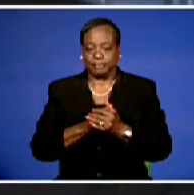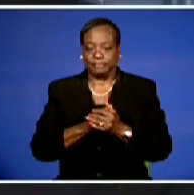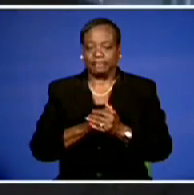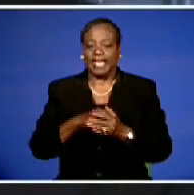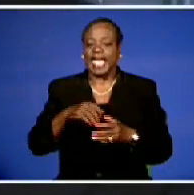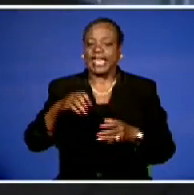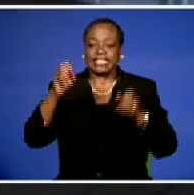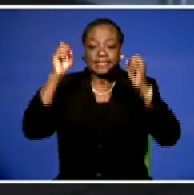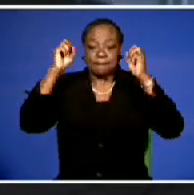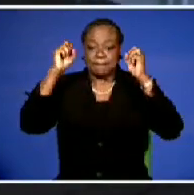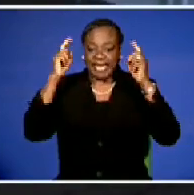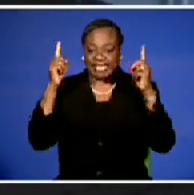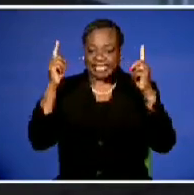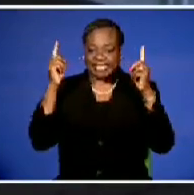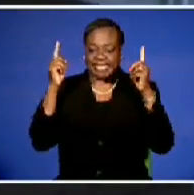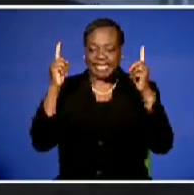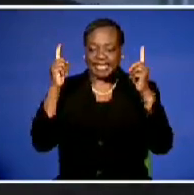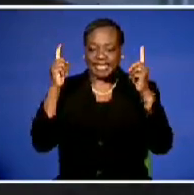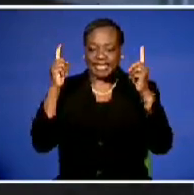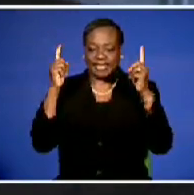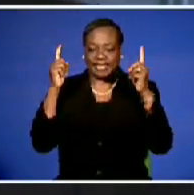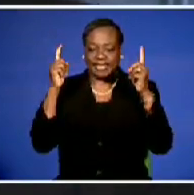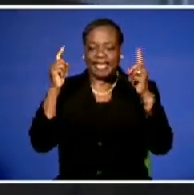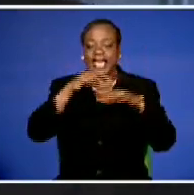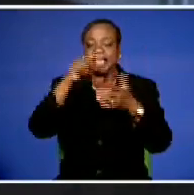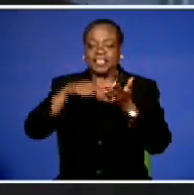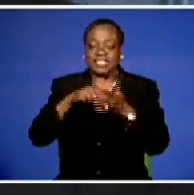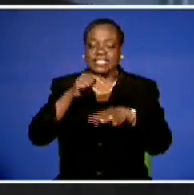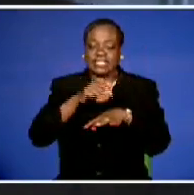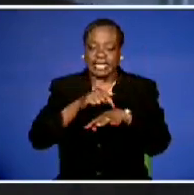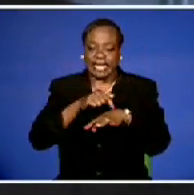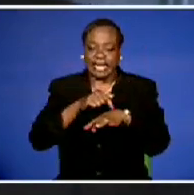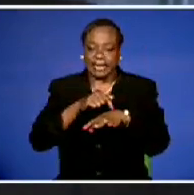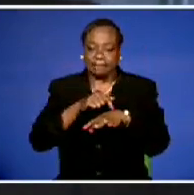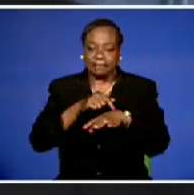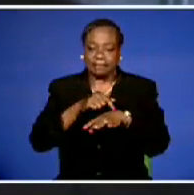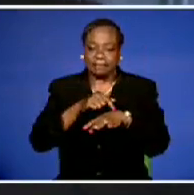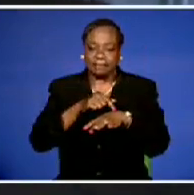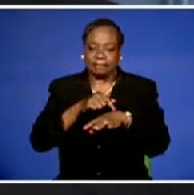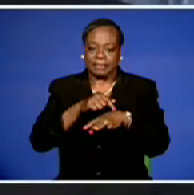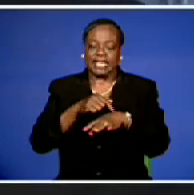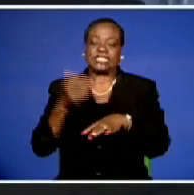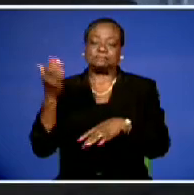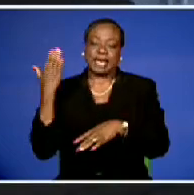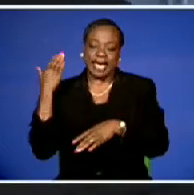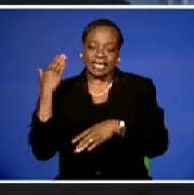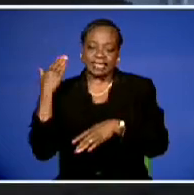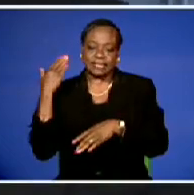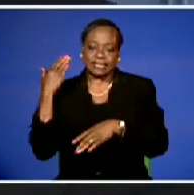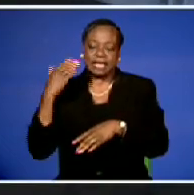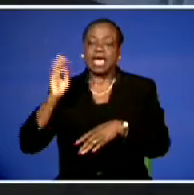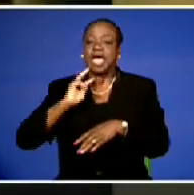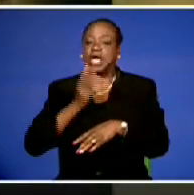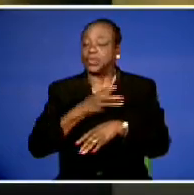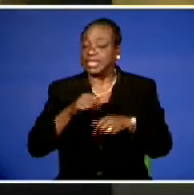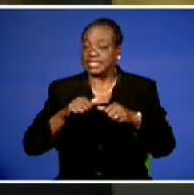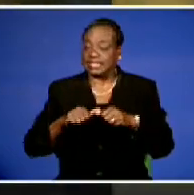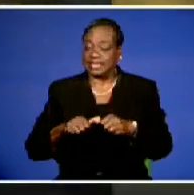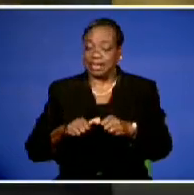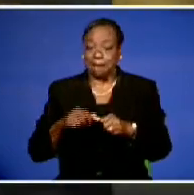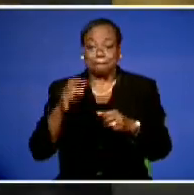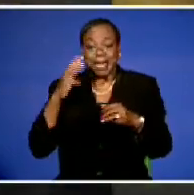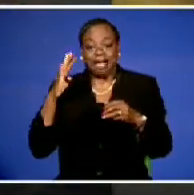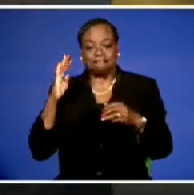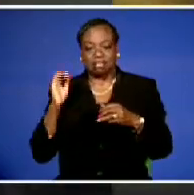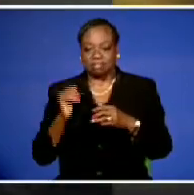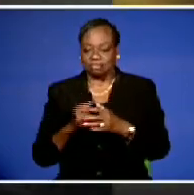It's amazing. His time has passed. We still a little baffled. Obed's